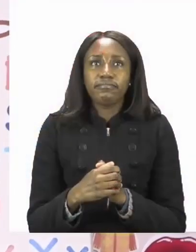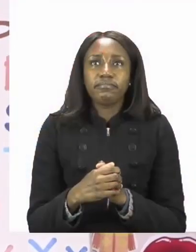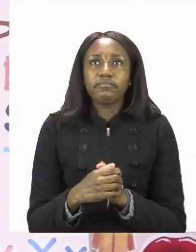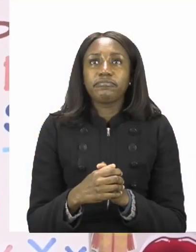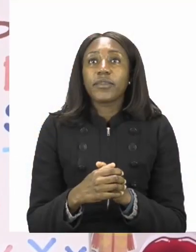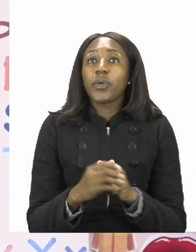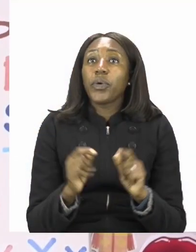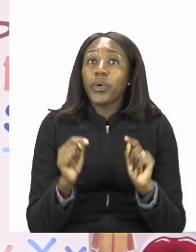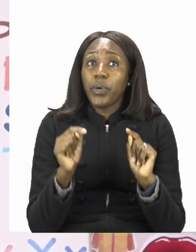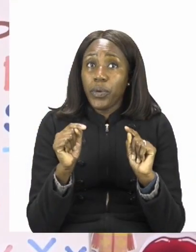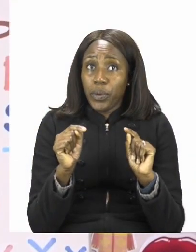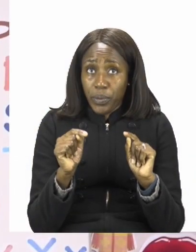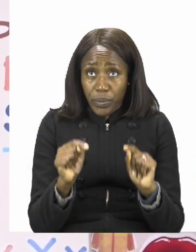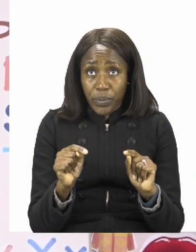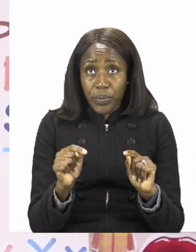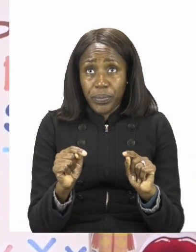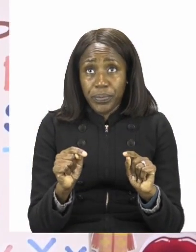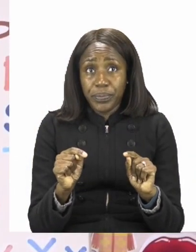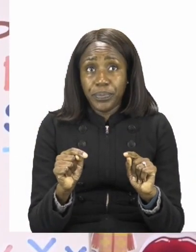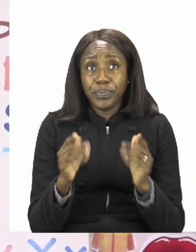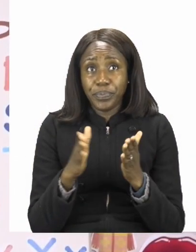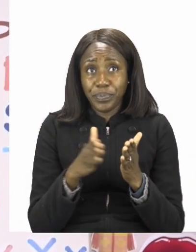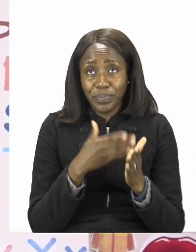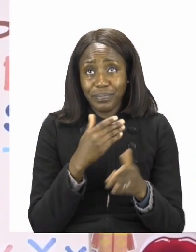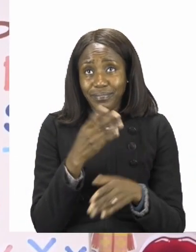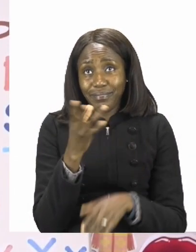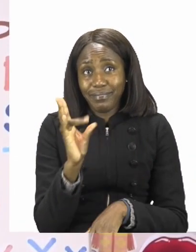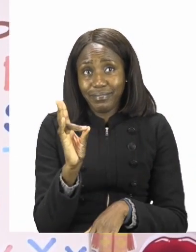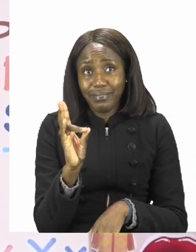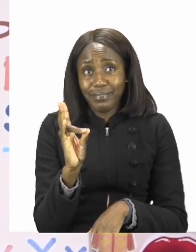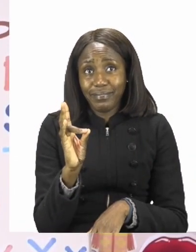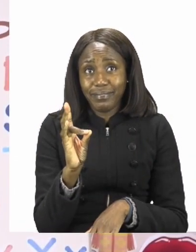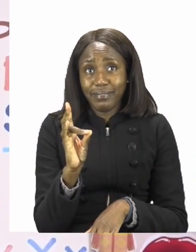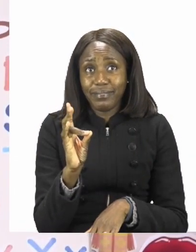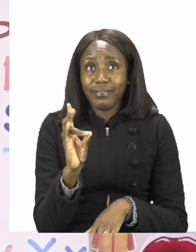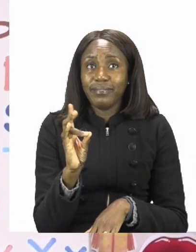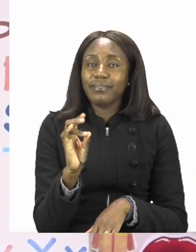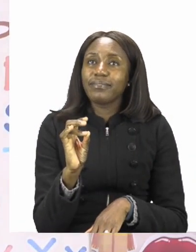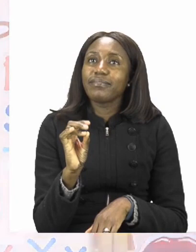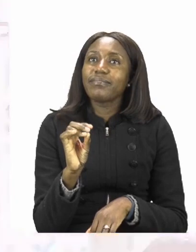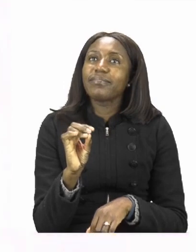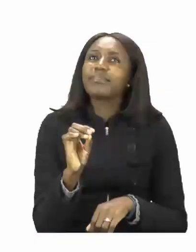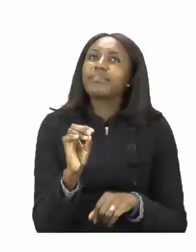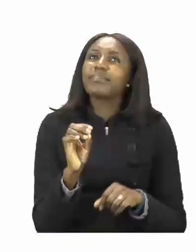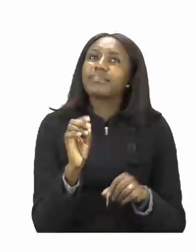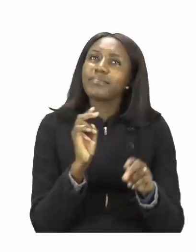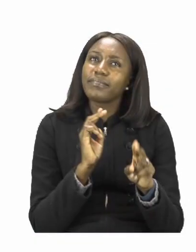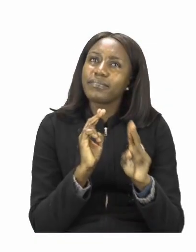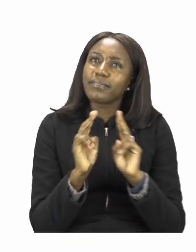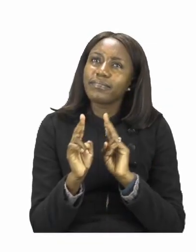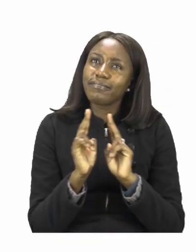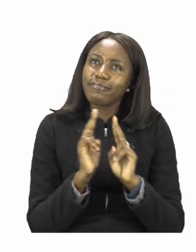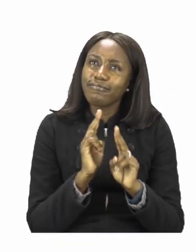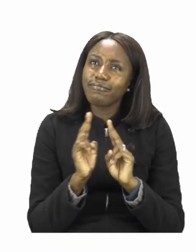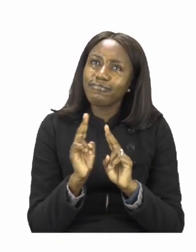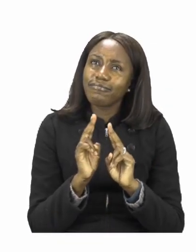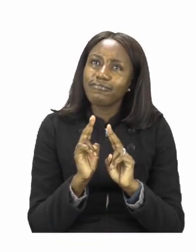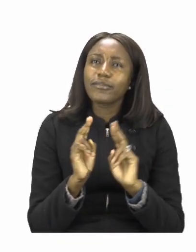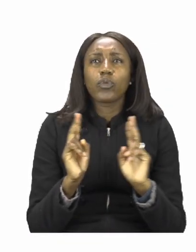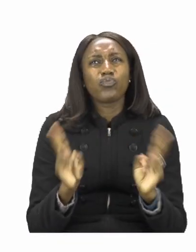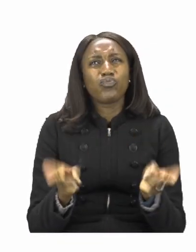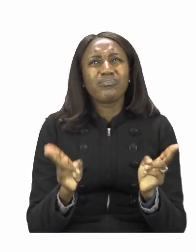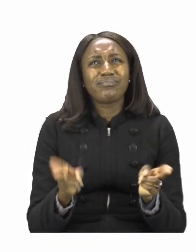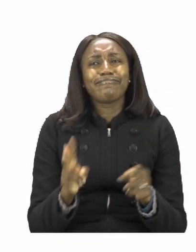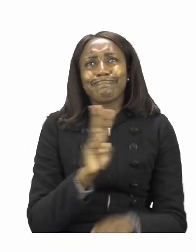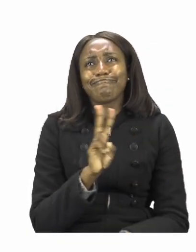For our lesson now, boys and girls, let's all turn to page 7. On page 7, we are going to be doing